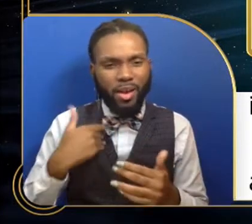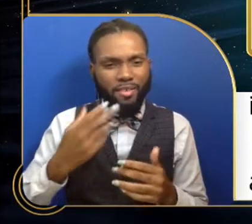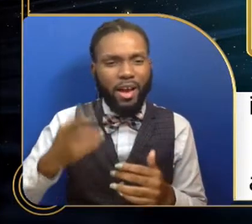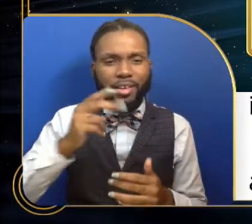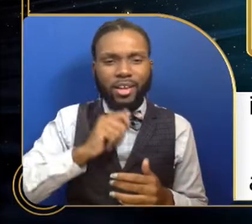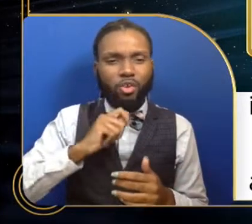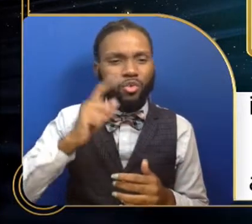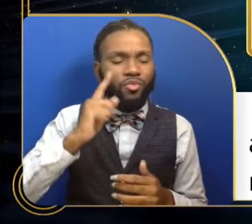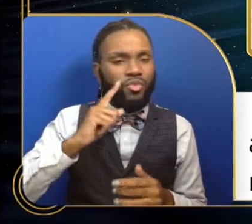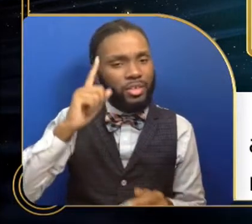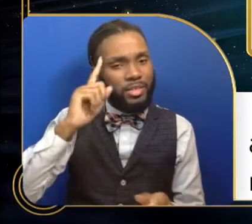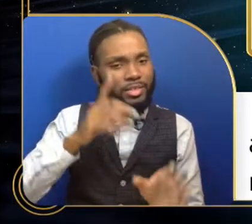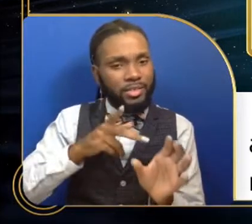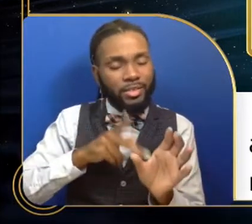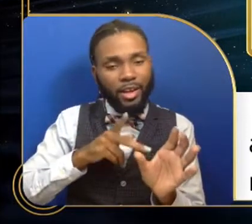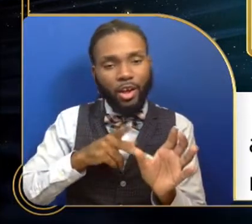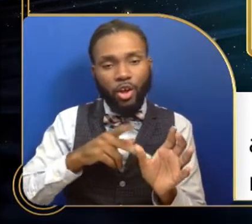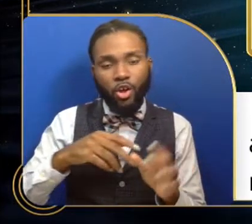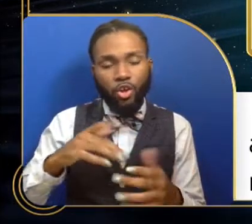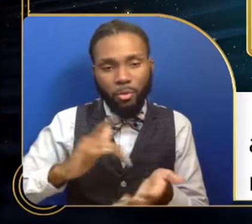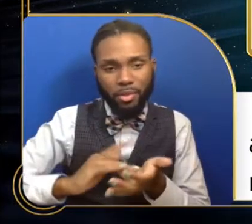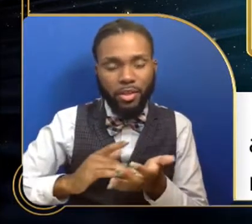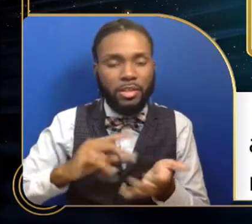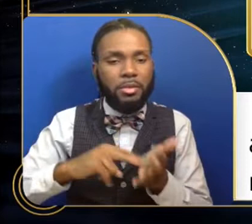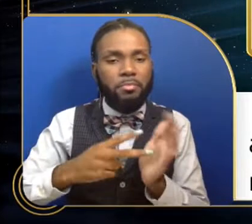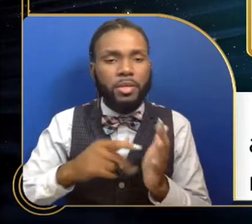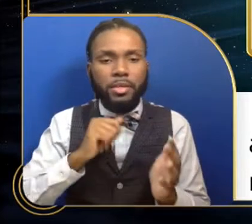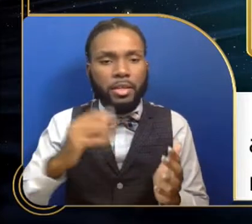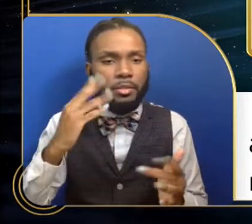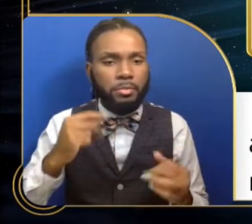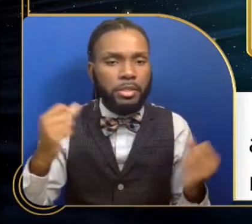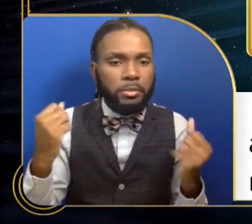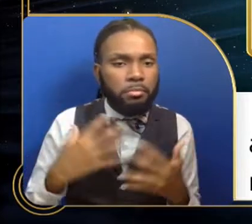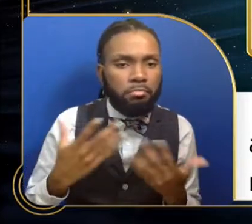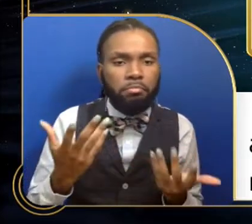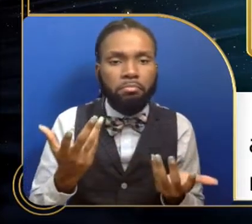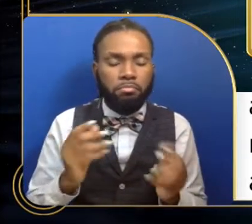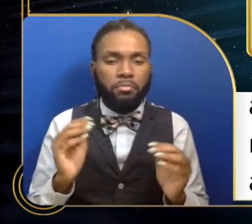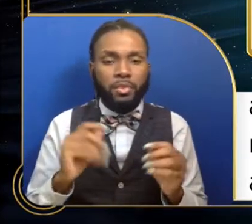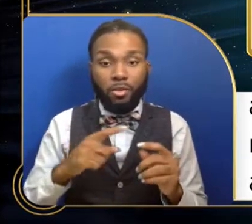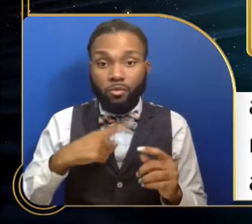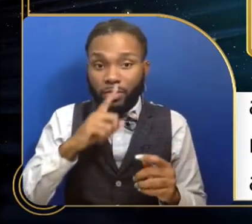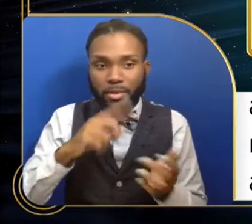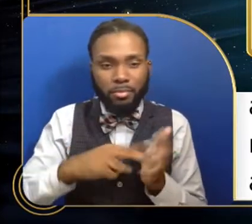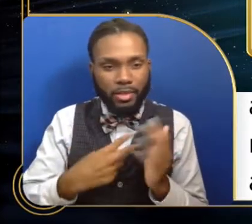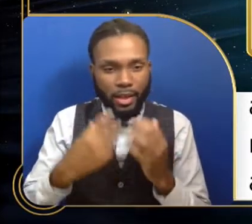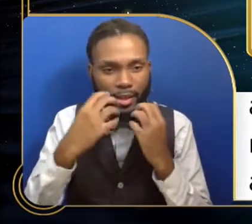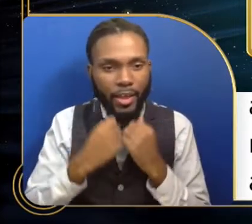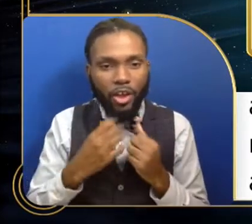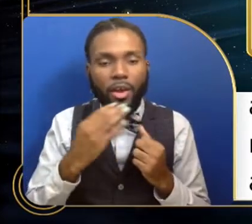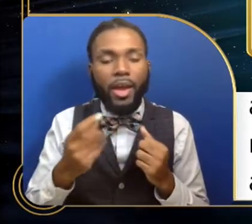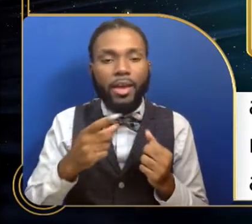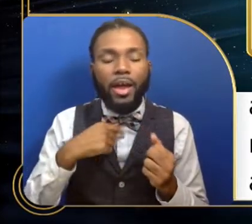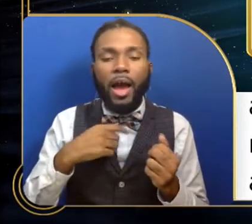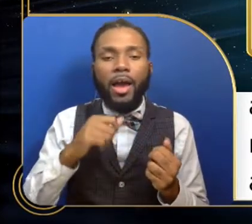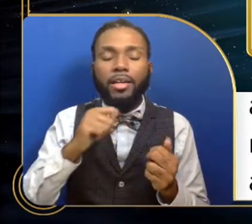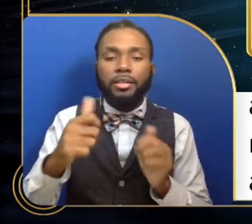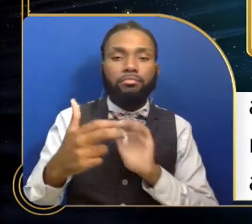wasn't intimidated. I understood and I cared, and I saw beyond this feeling of the other, that patient over